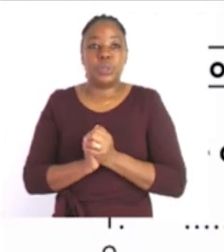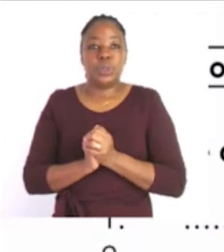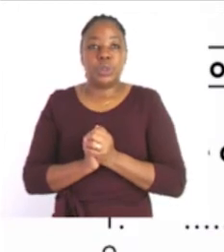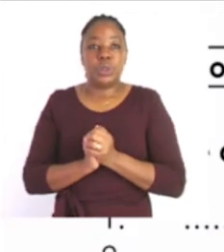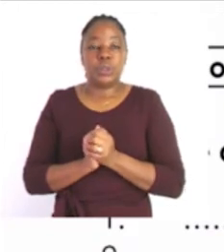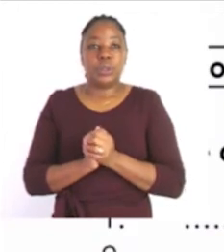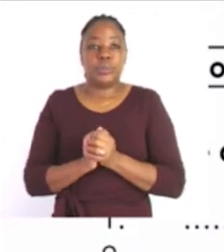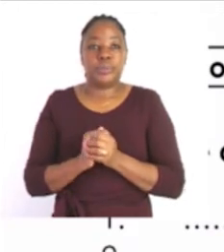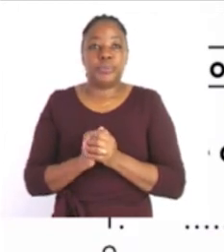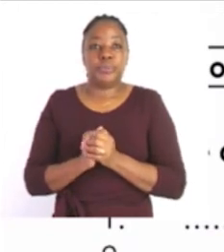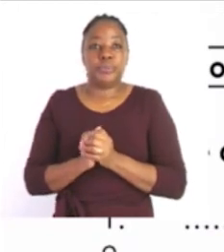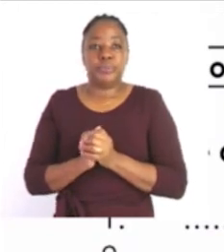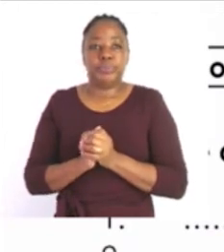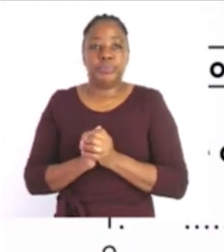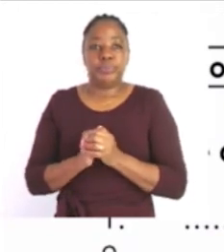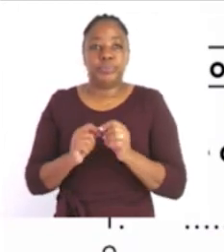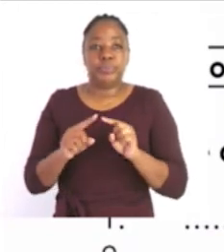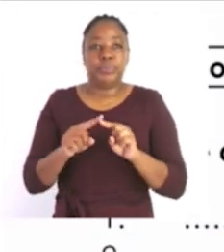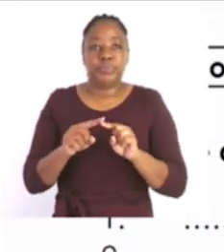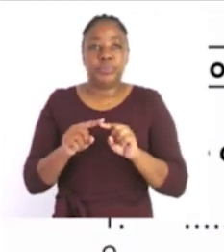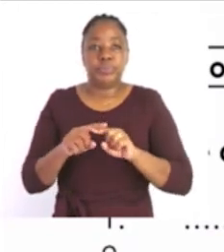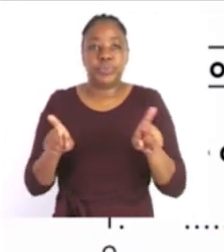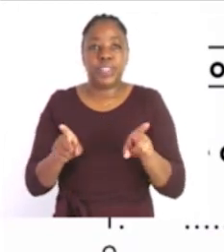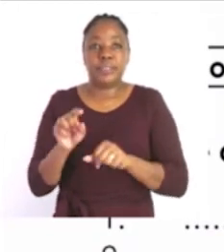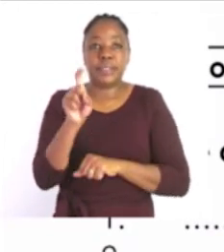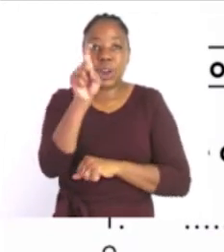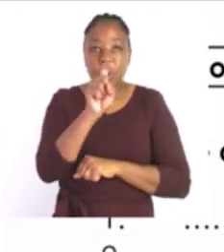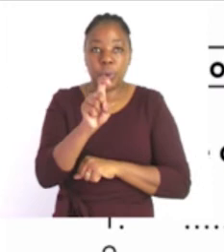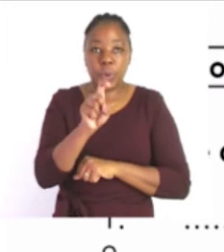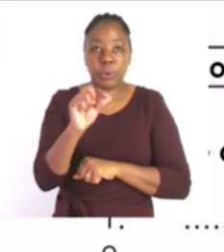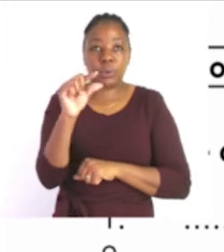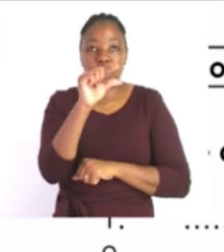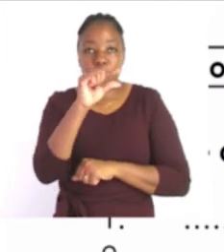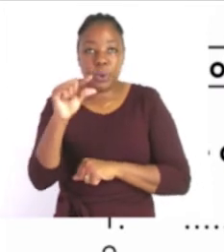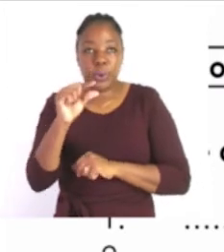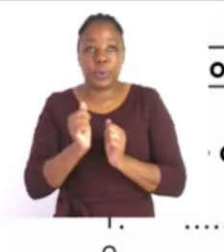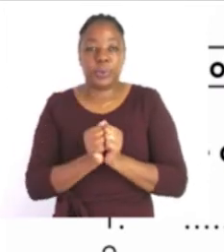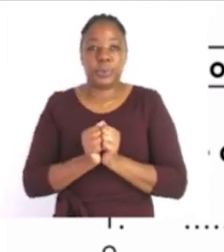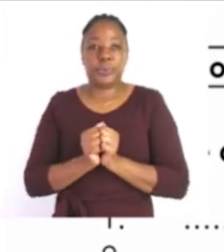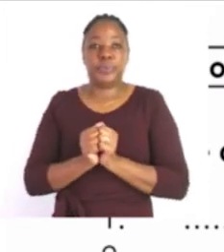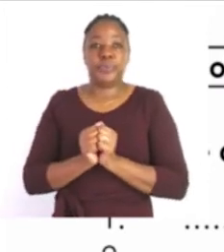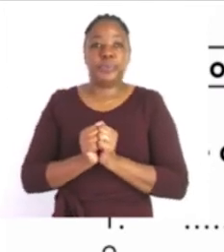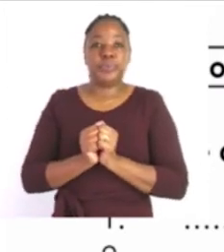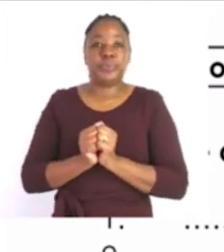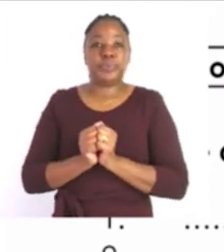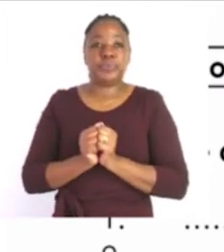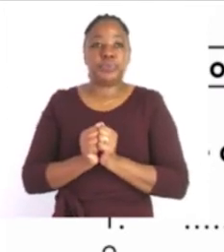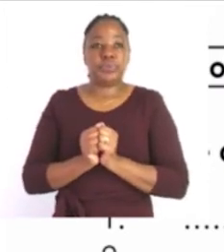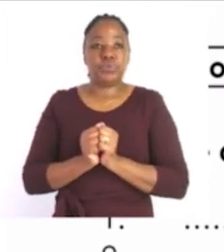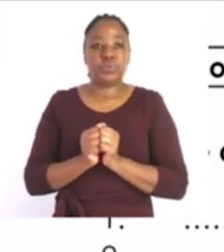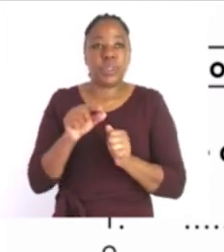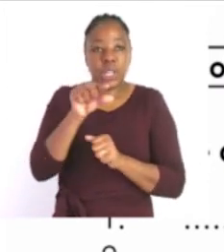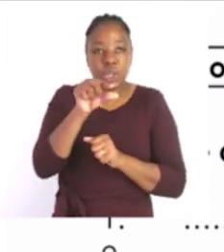talked about the different question words, let's take a look at this exercise. It says